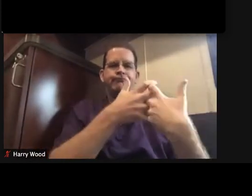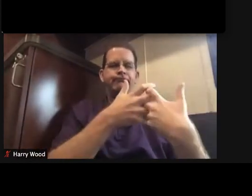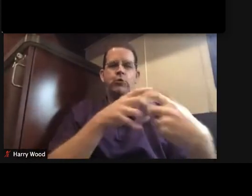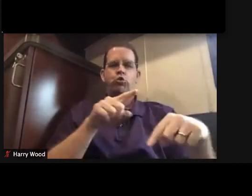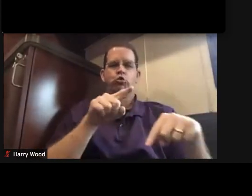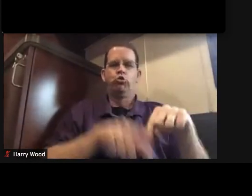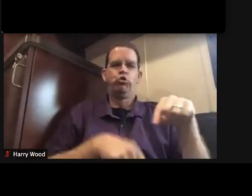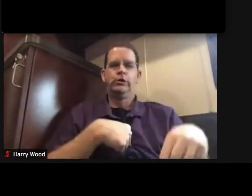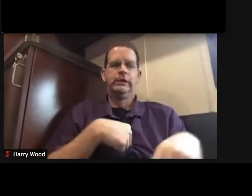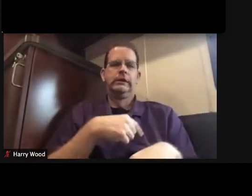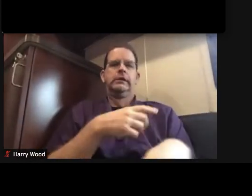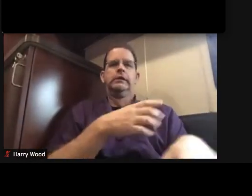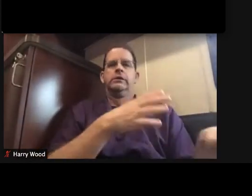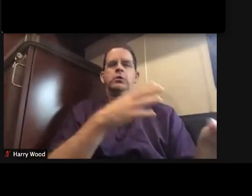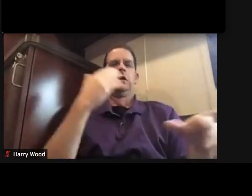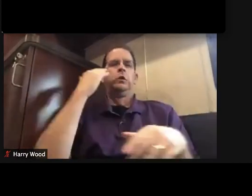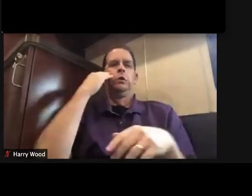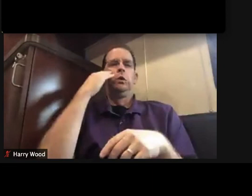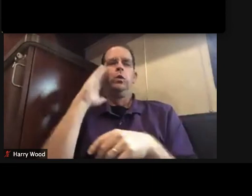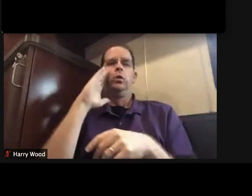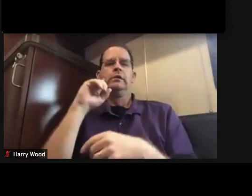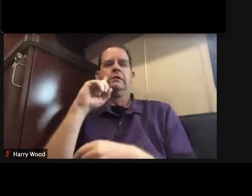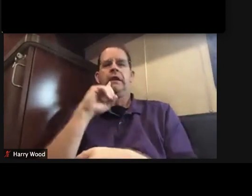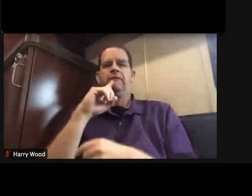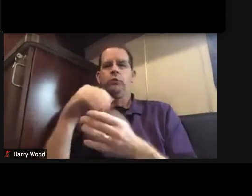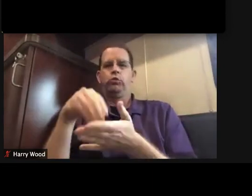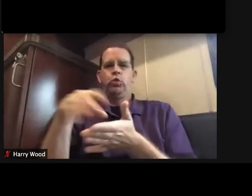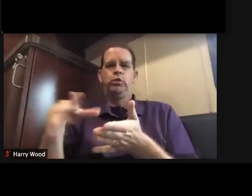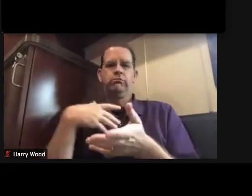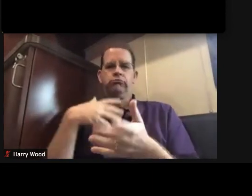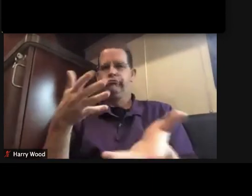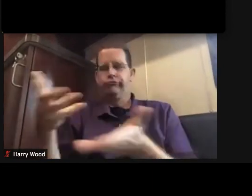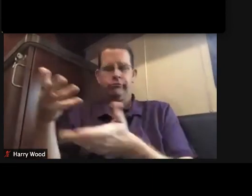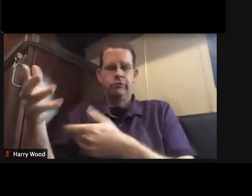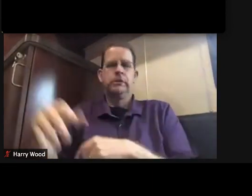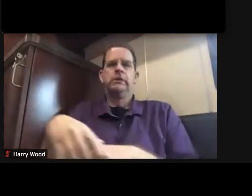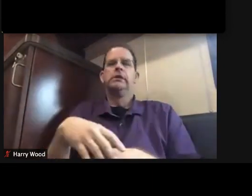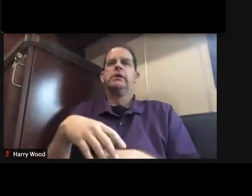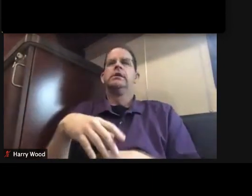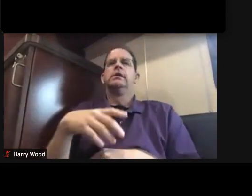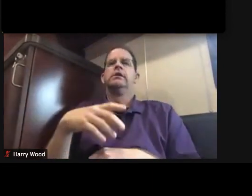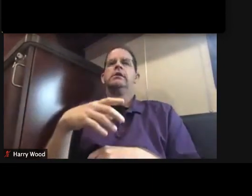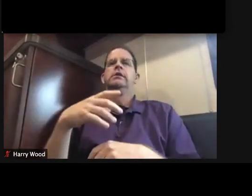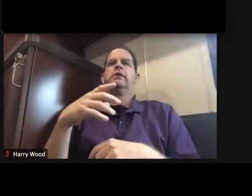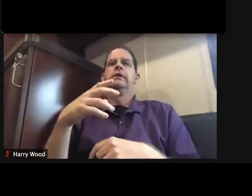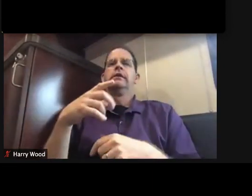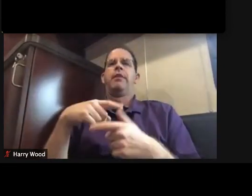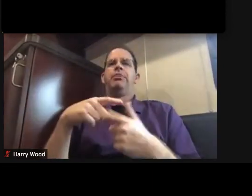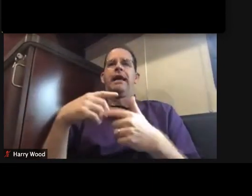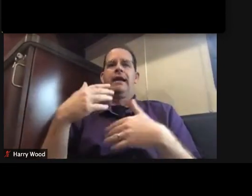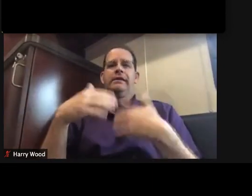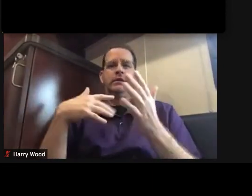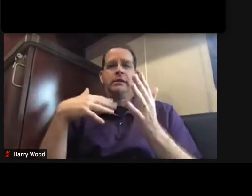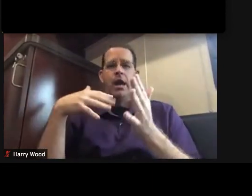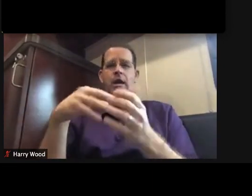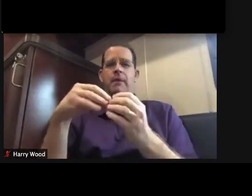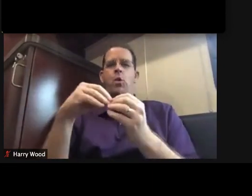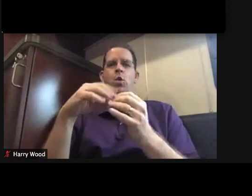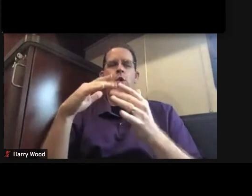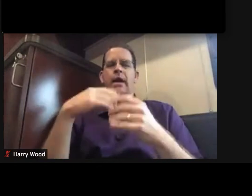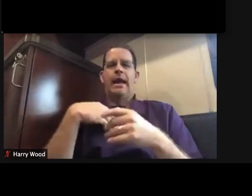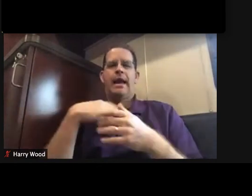It just didn't feel like a good match that I just couldn't do it. So I know I could work with deaf students.